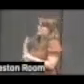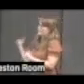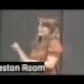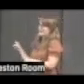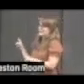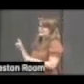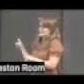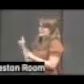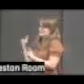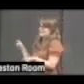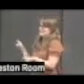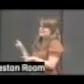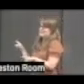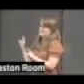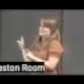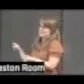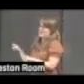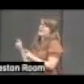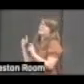we're not